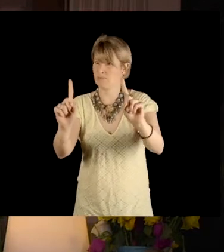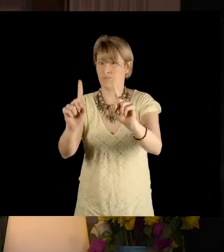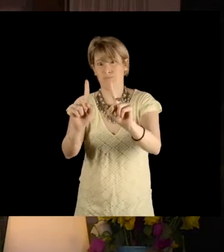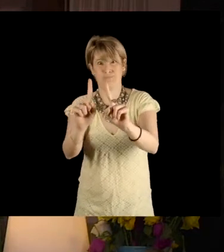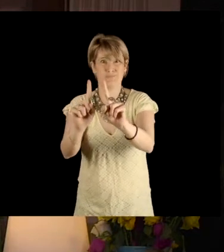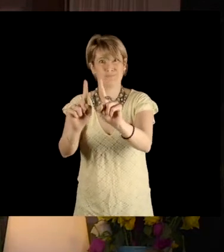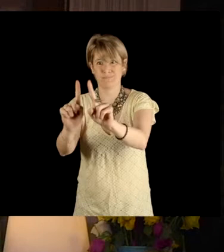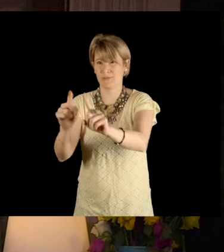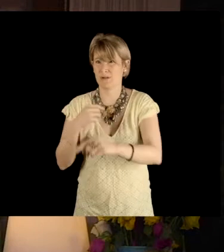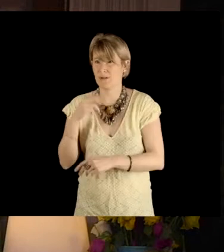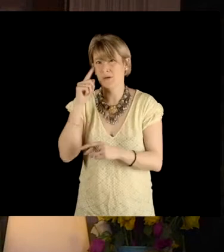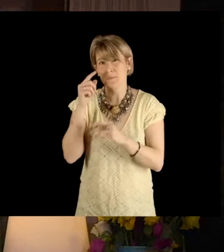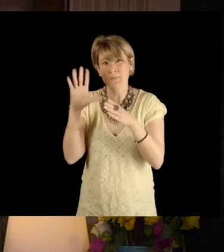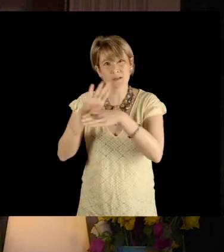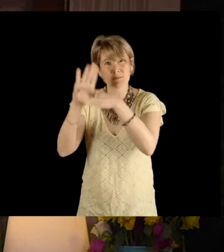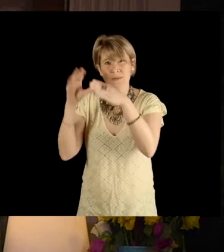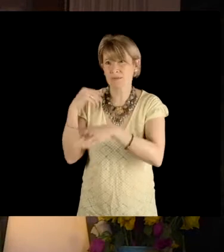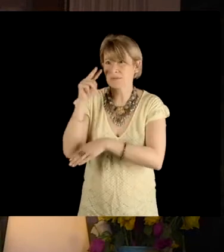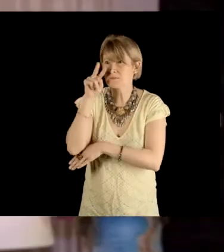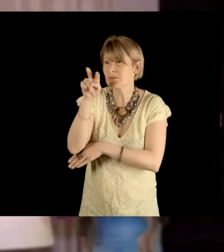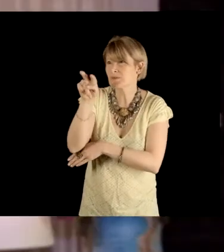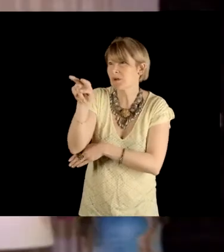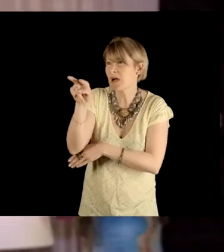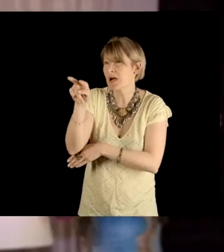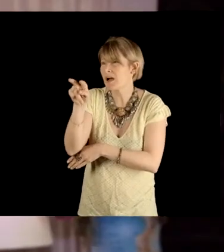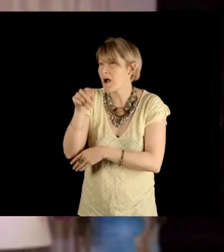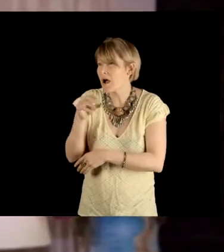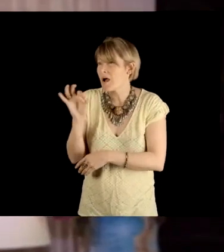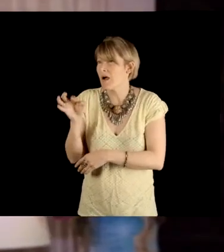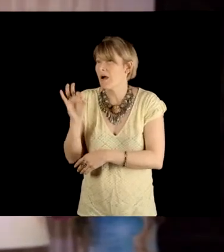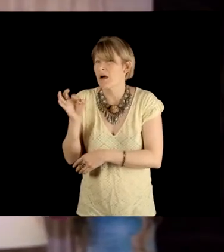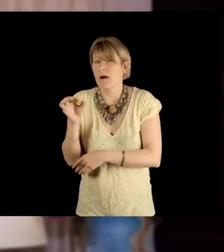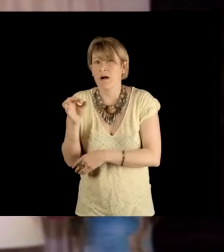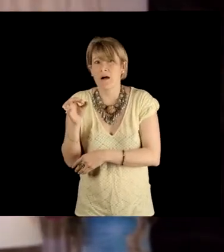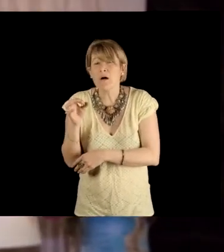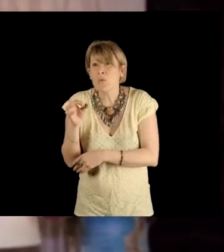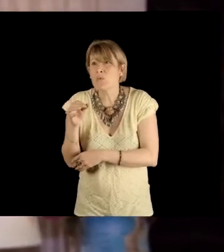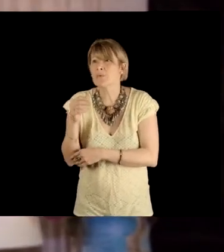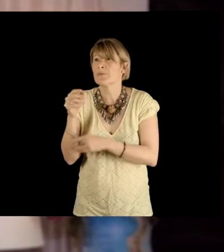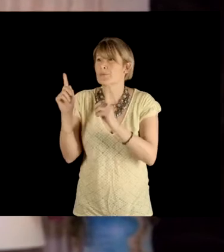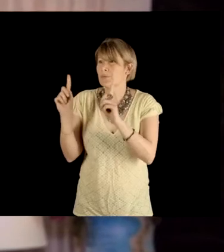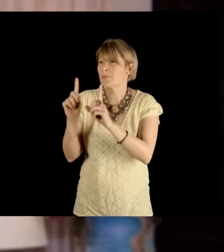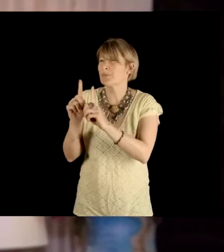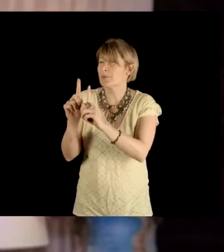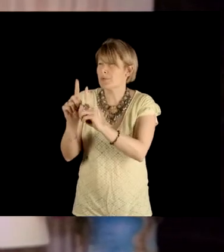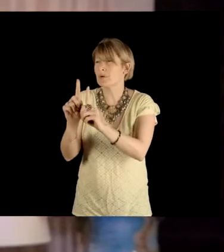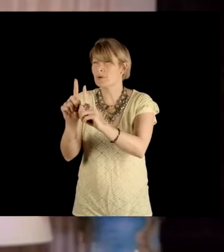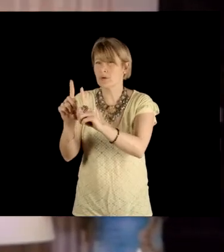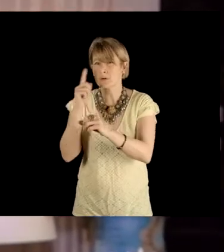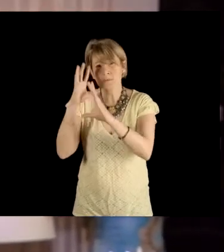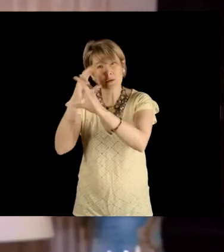the deeper level of my consciousness, I like to remove them. See, often we